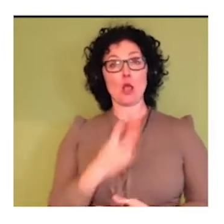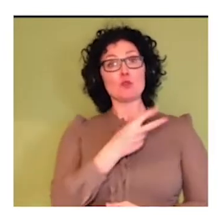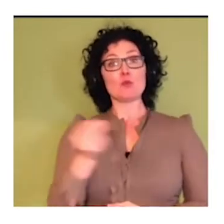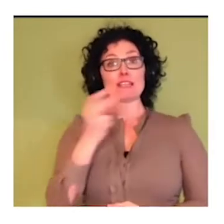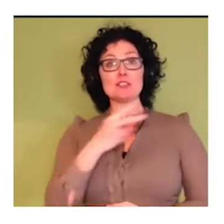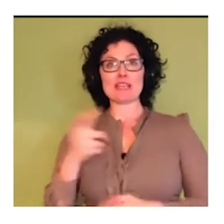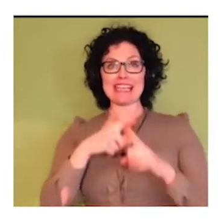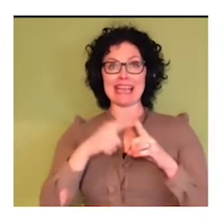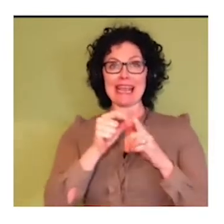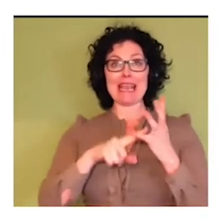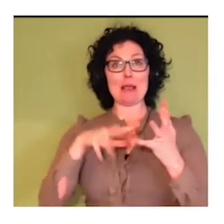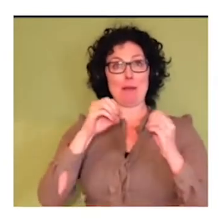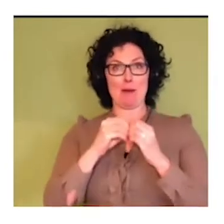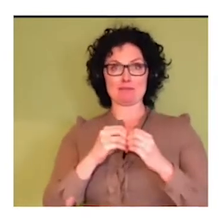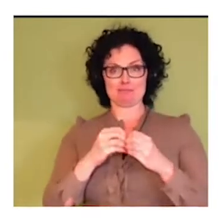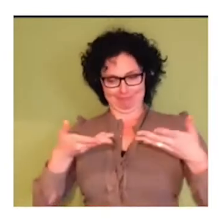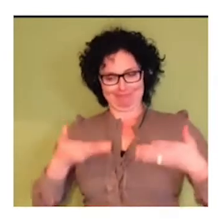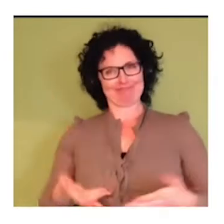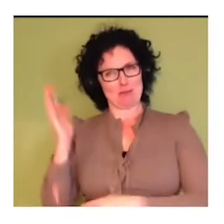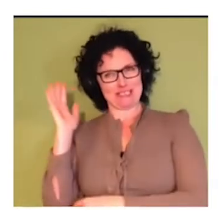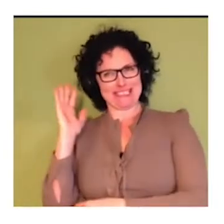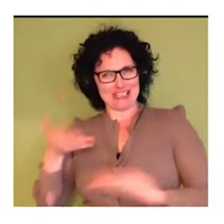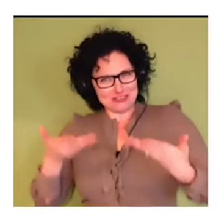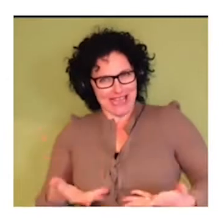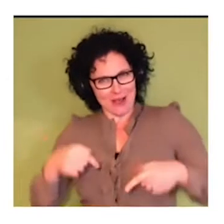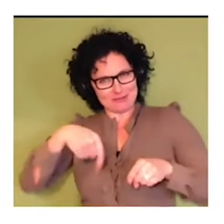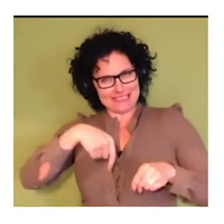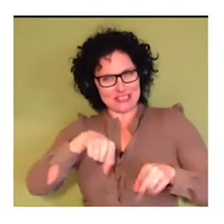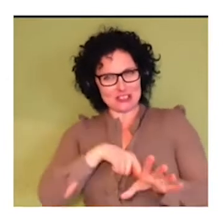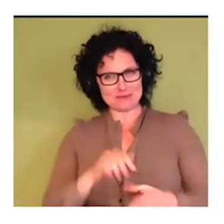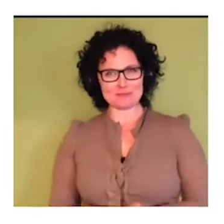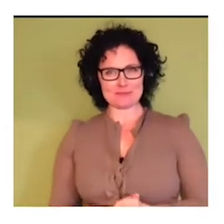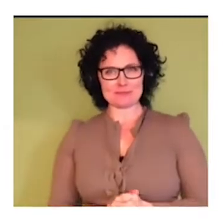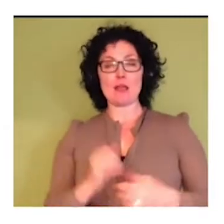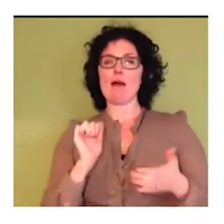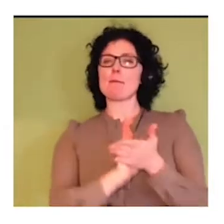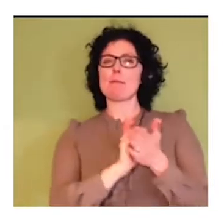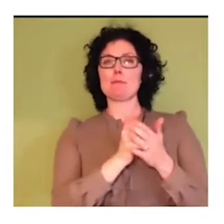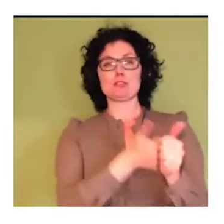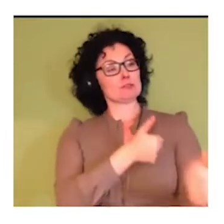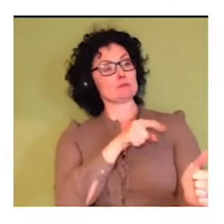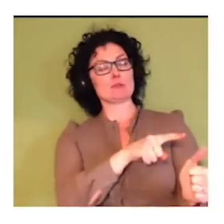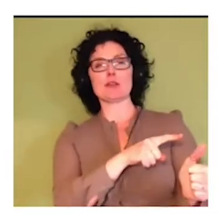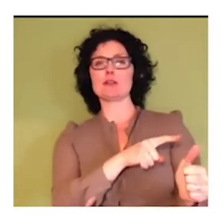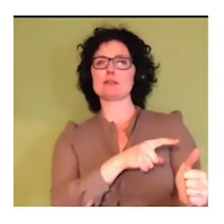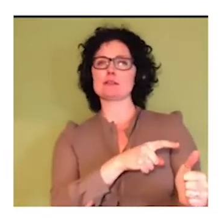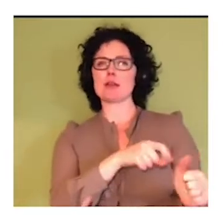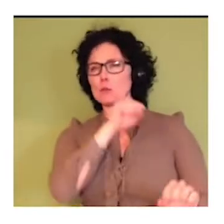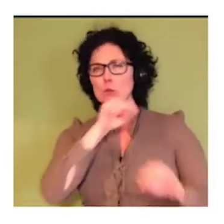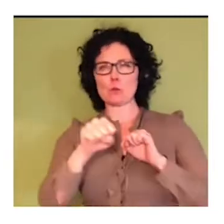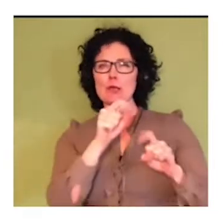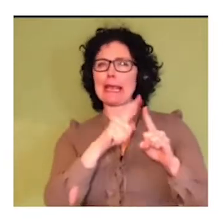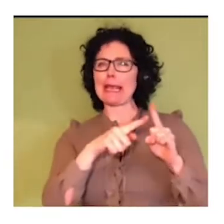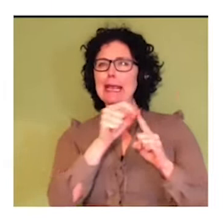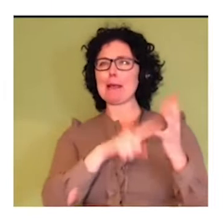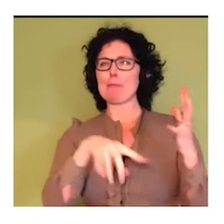year I'm making this presentation? Well, the publishing industry has embraced EPUB as their bedrock of digital